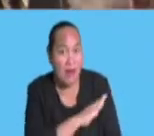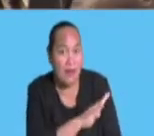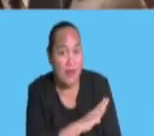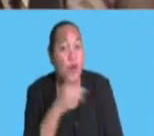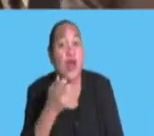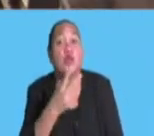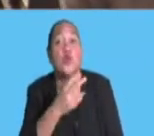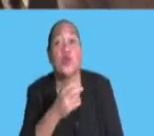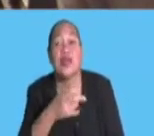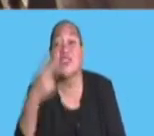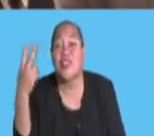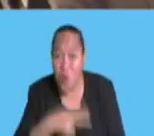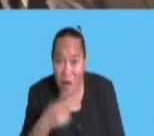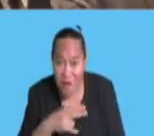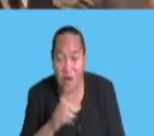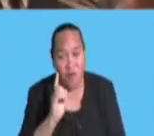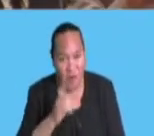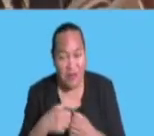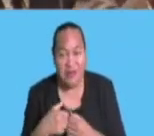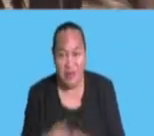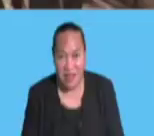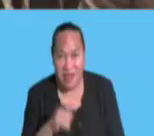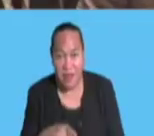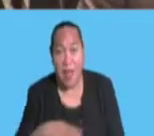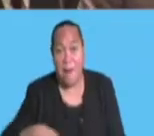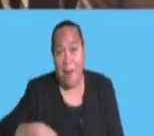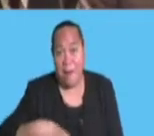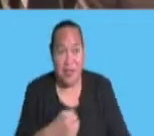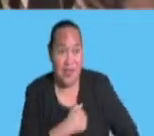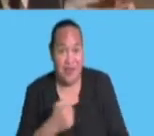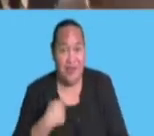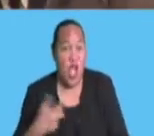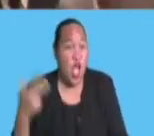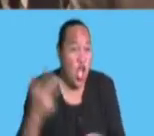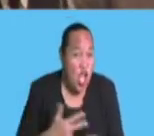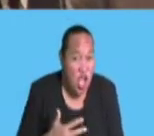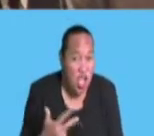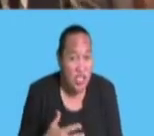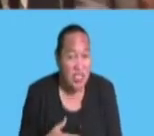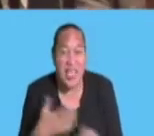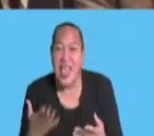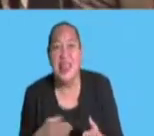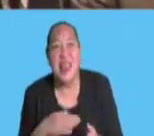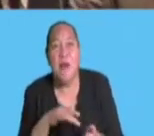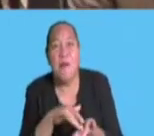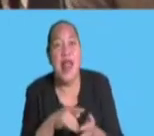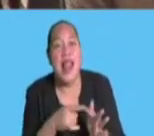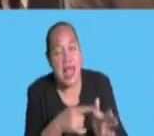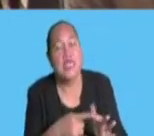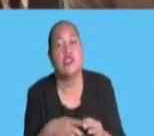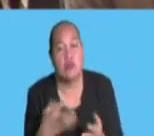in the 2012. 2012, members of the military had been injured or hurt in the Middle East. They began to